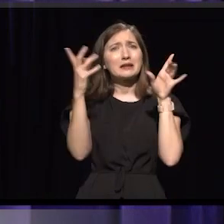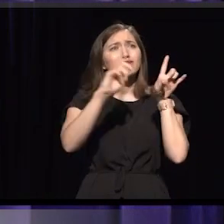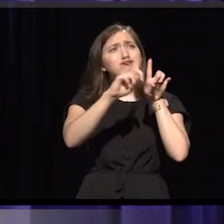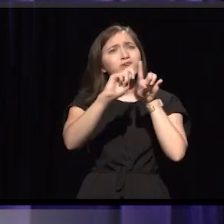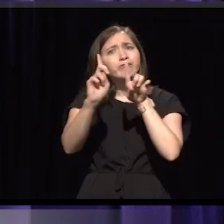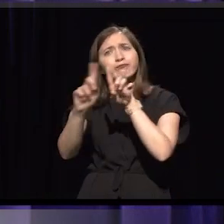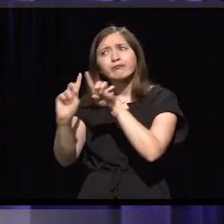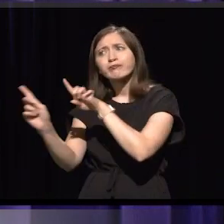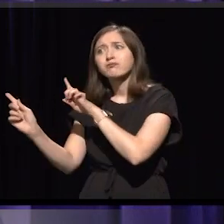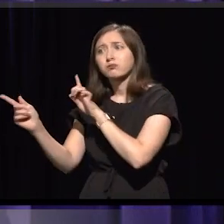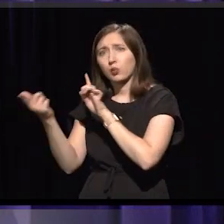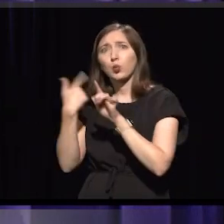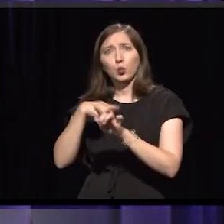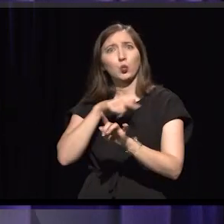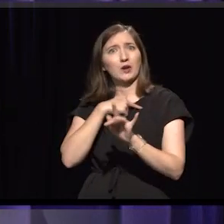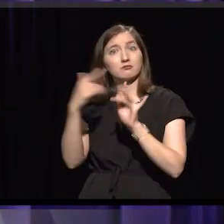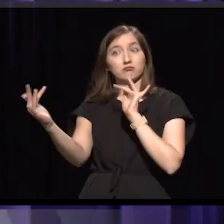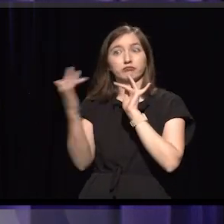we've